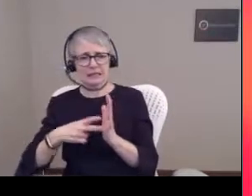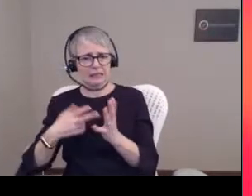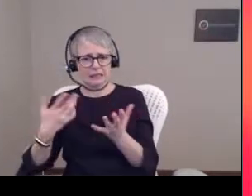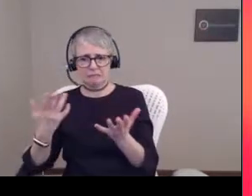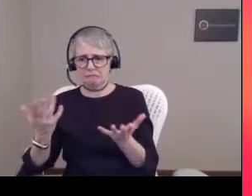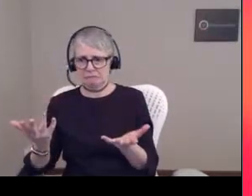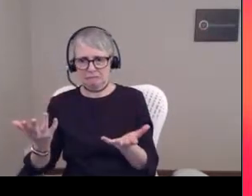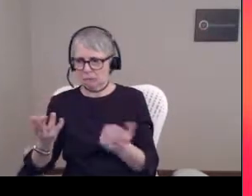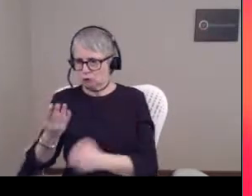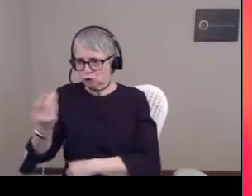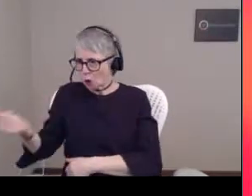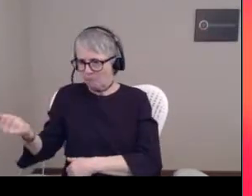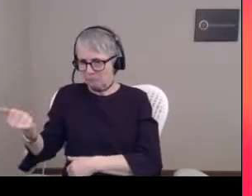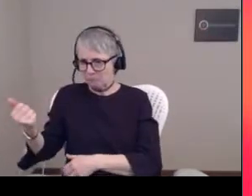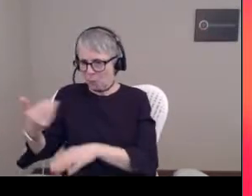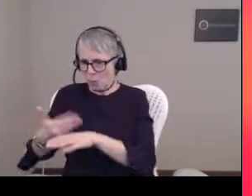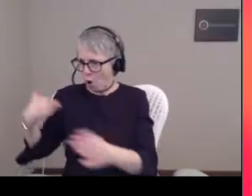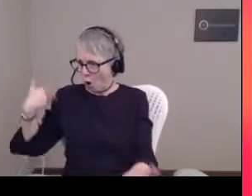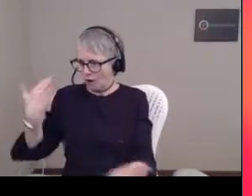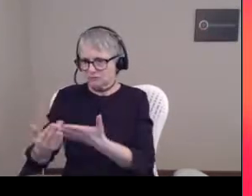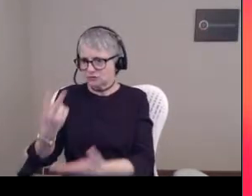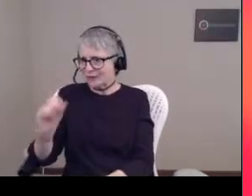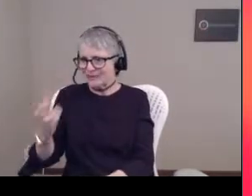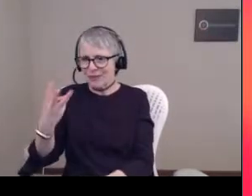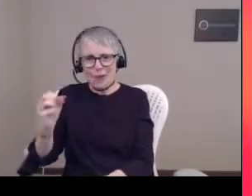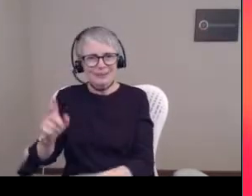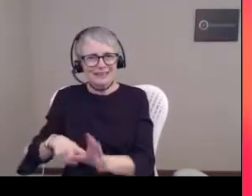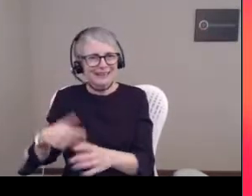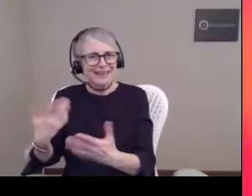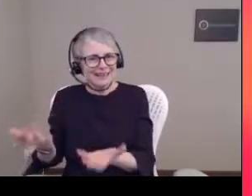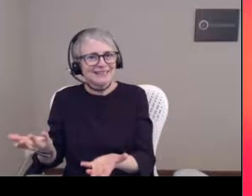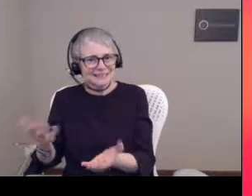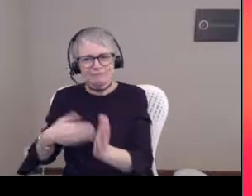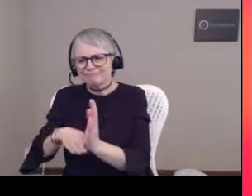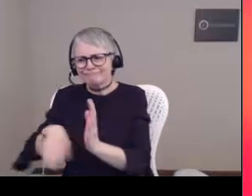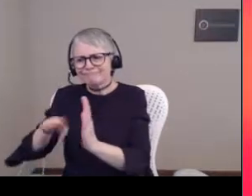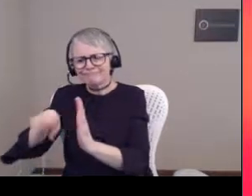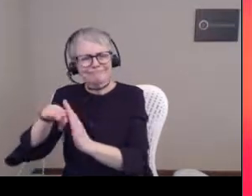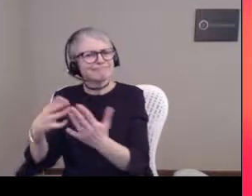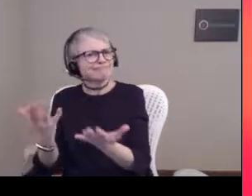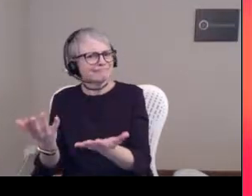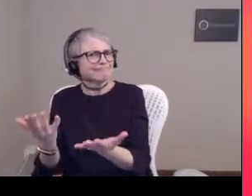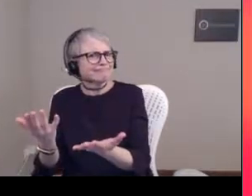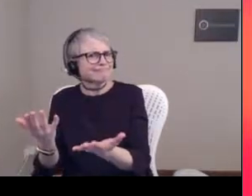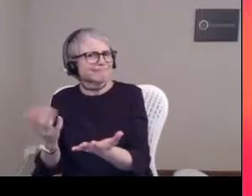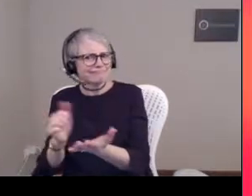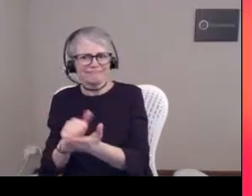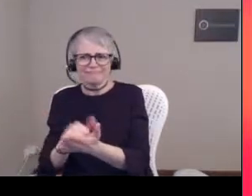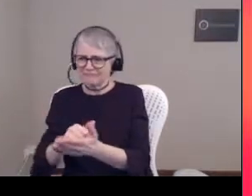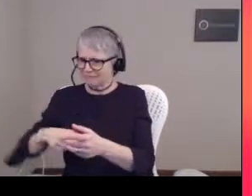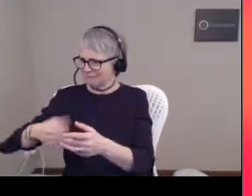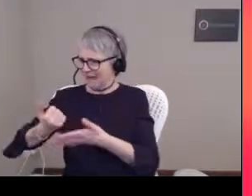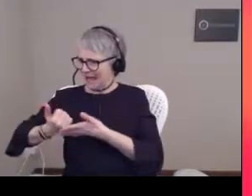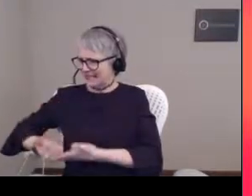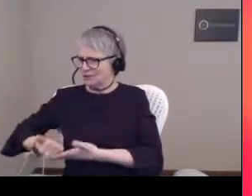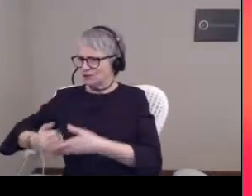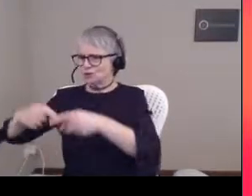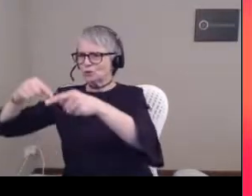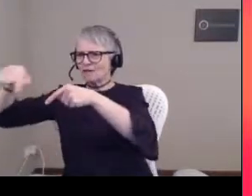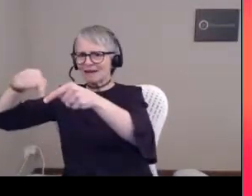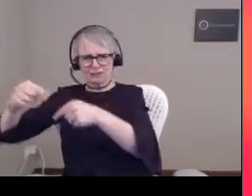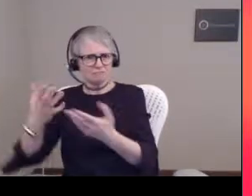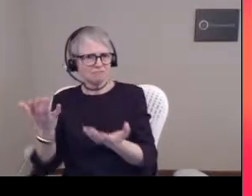30 years who have progressed from assistant level up to directors. I was doing